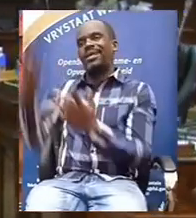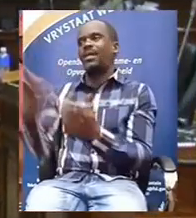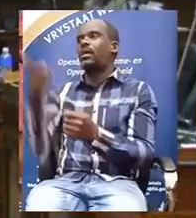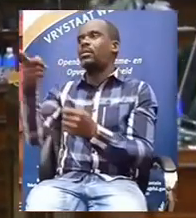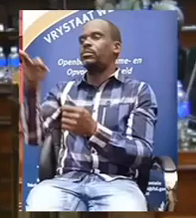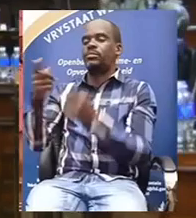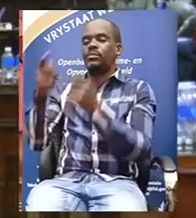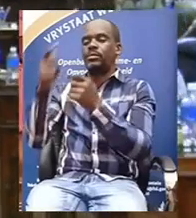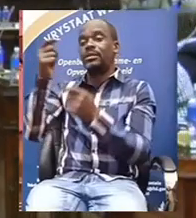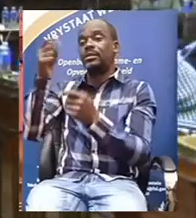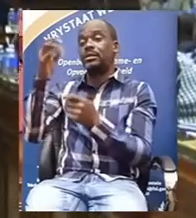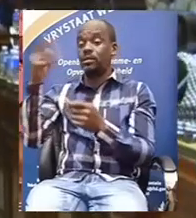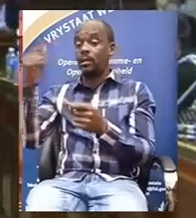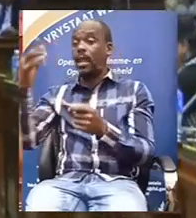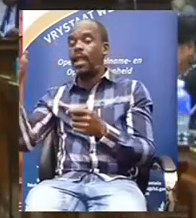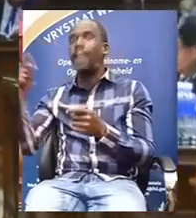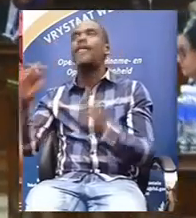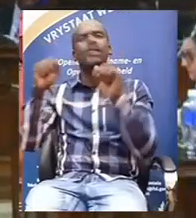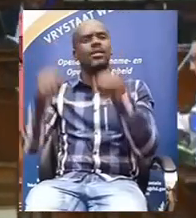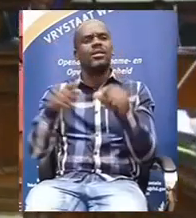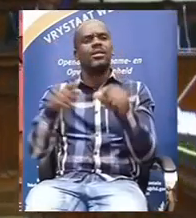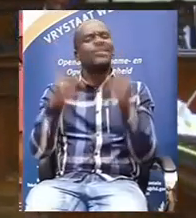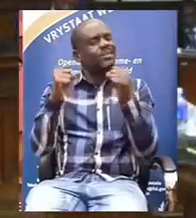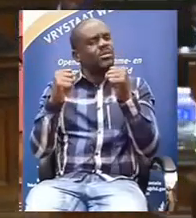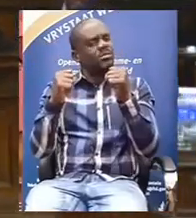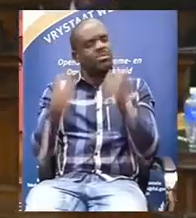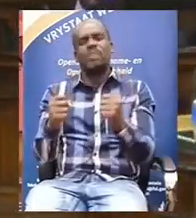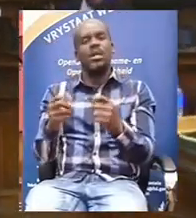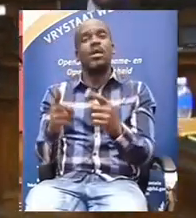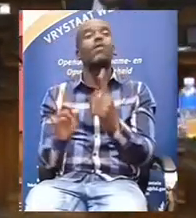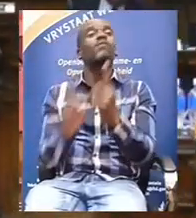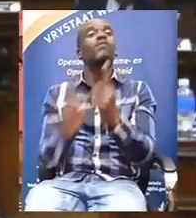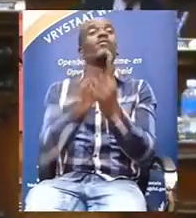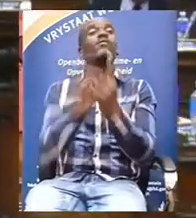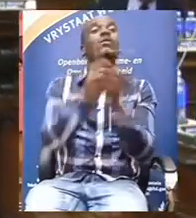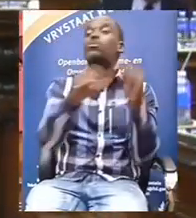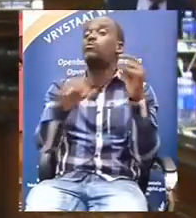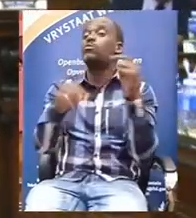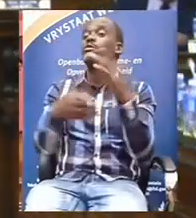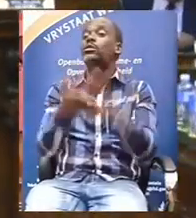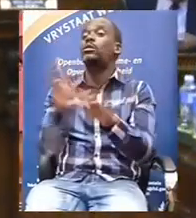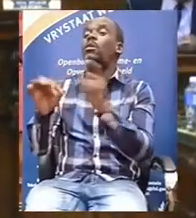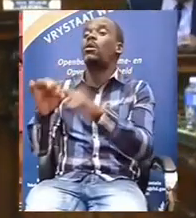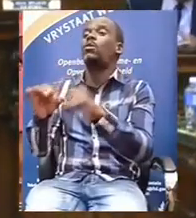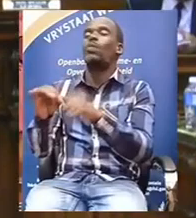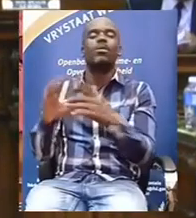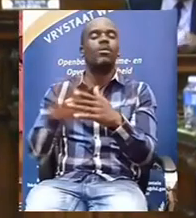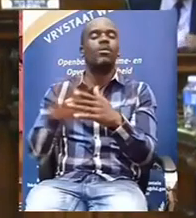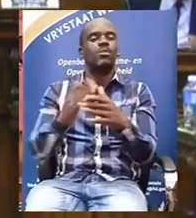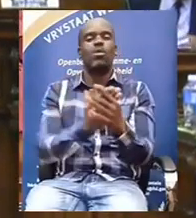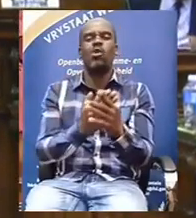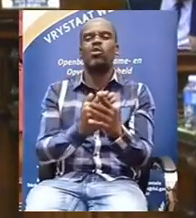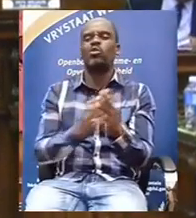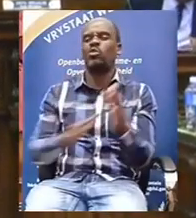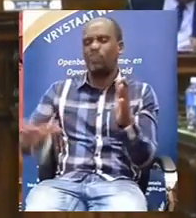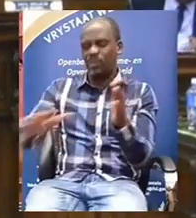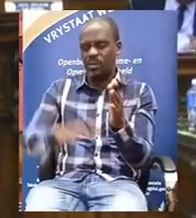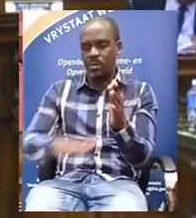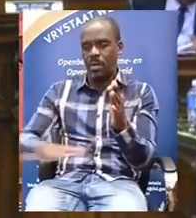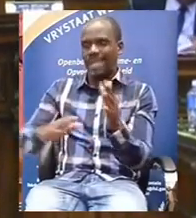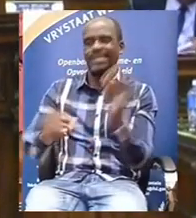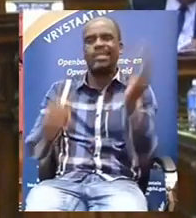tell you, it was so difficult to get pipes from Stag's Face Dam to go to Kwakwa because of the location of that